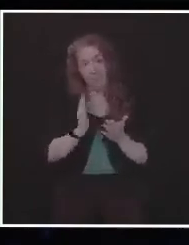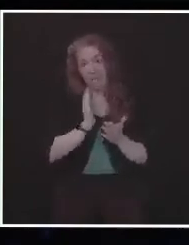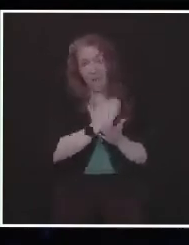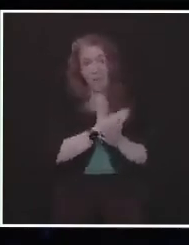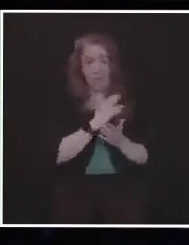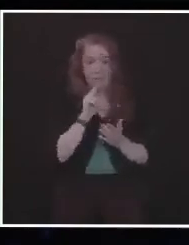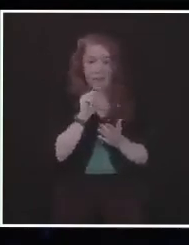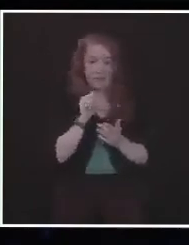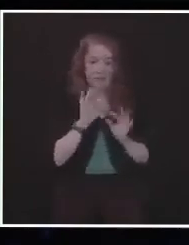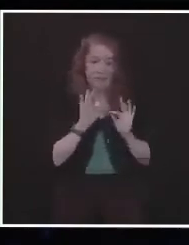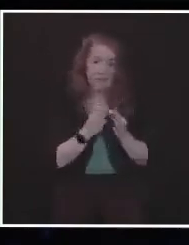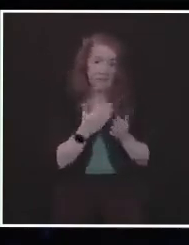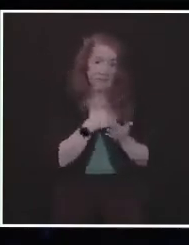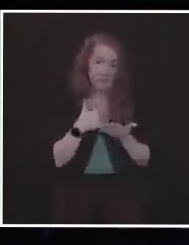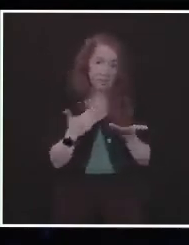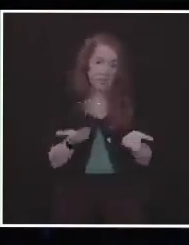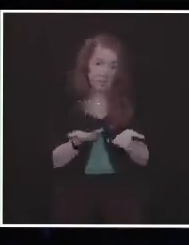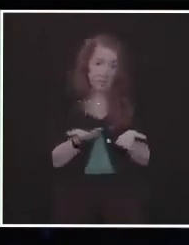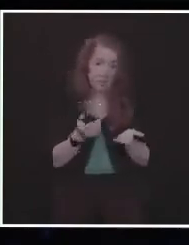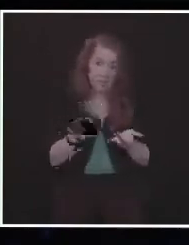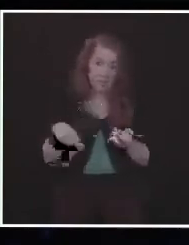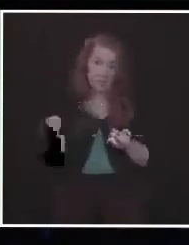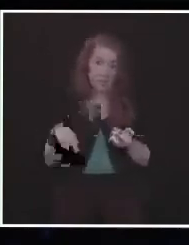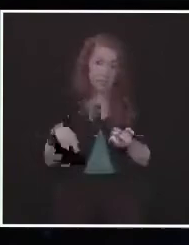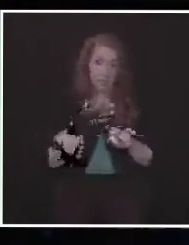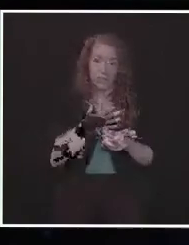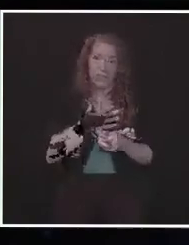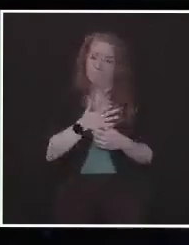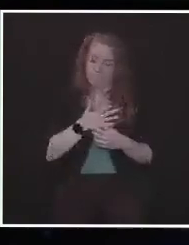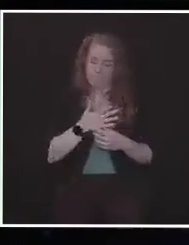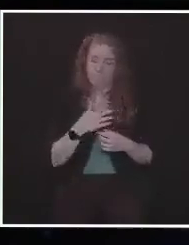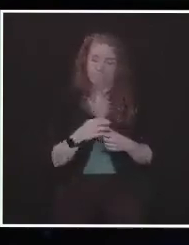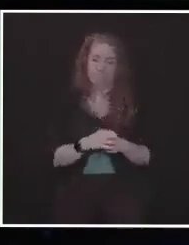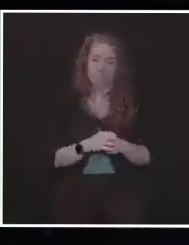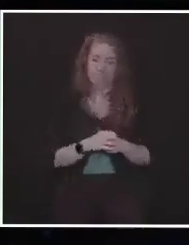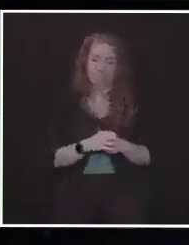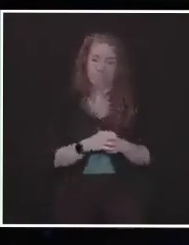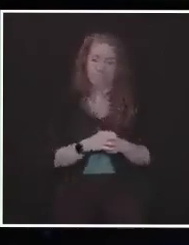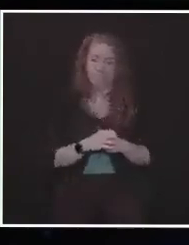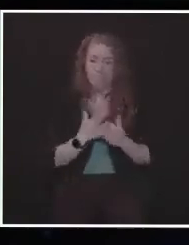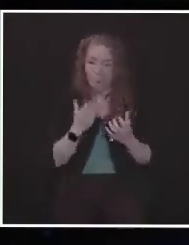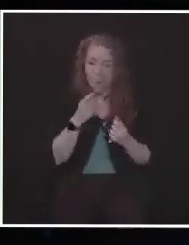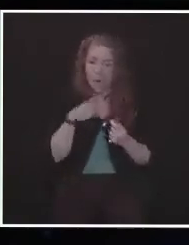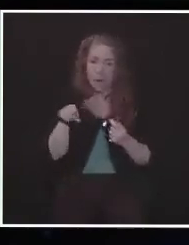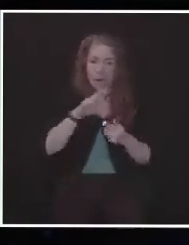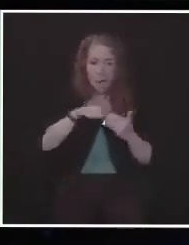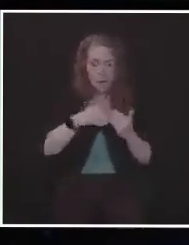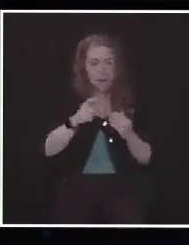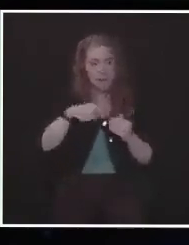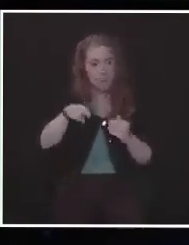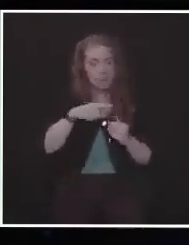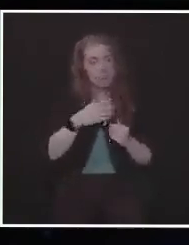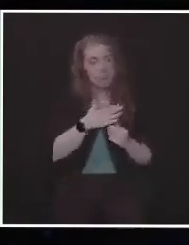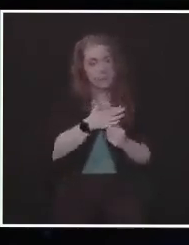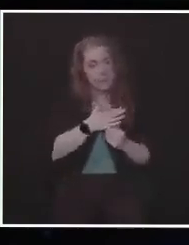members. So I want you all, please, to